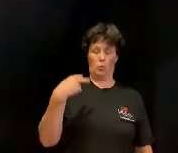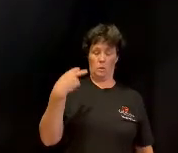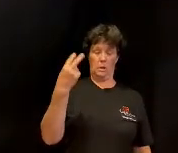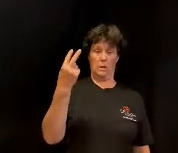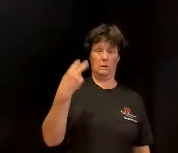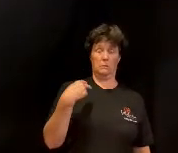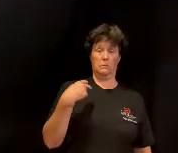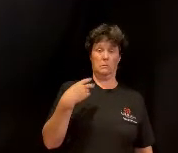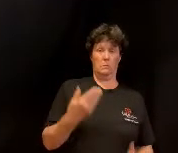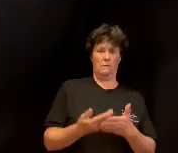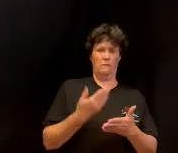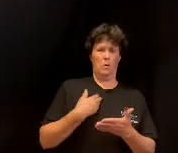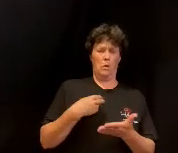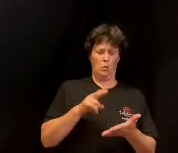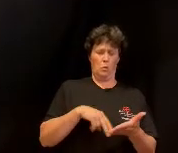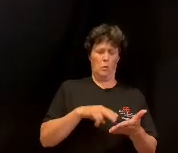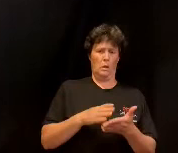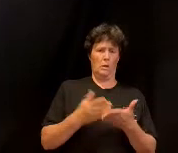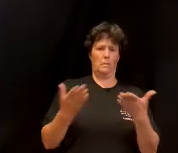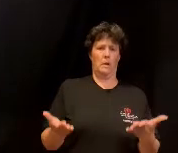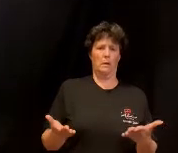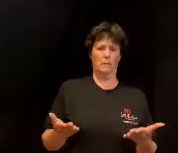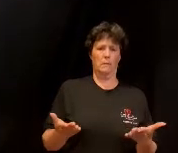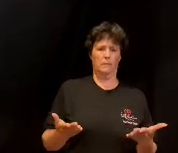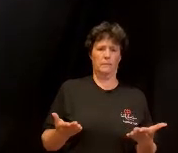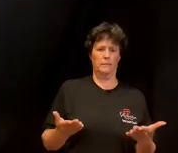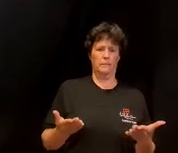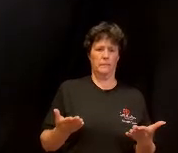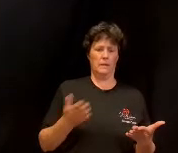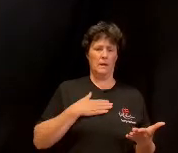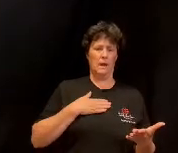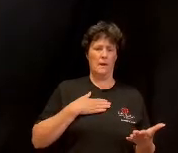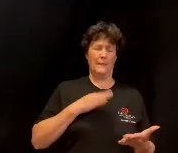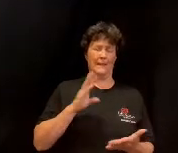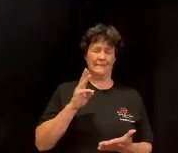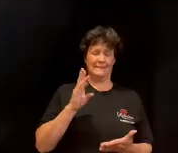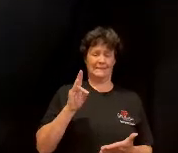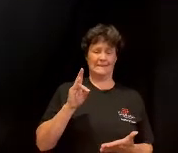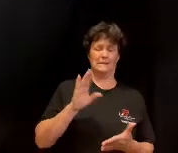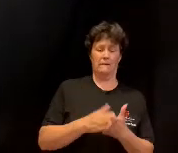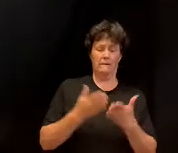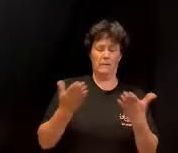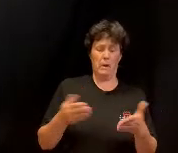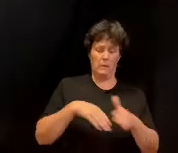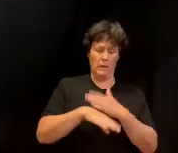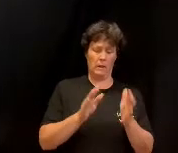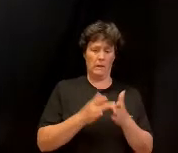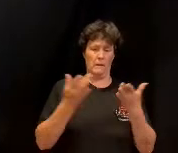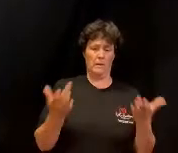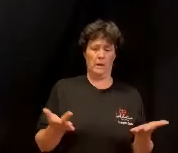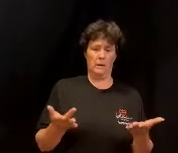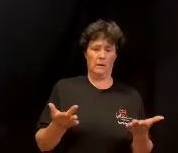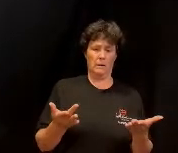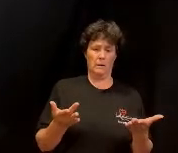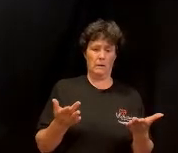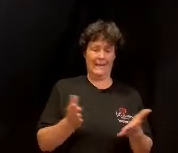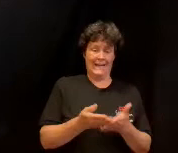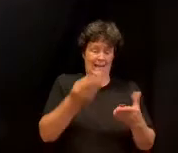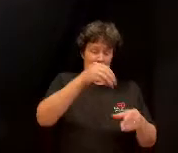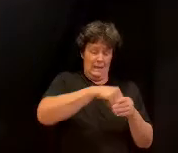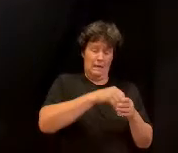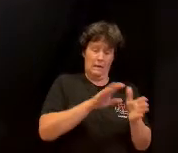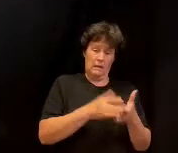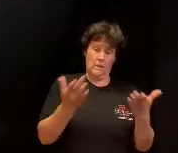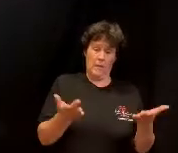Bible. You are the 67th book. The Bible, there are 66 books in the Bible. You're